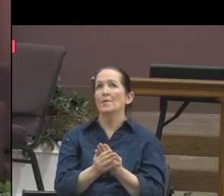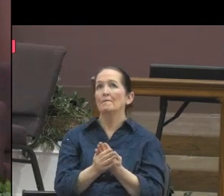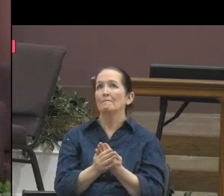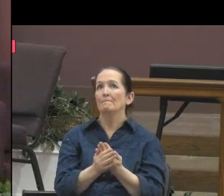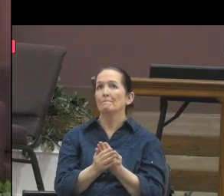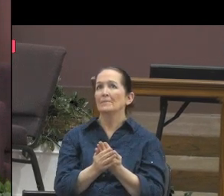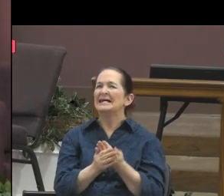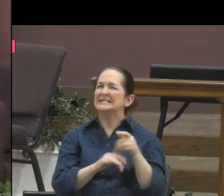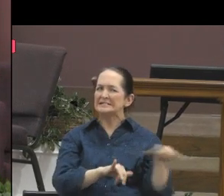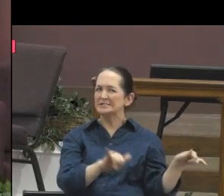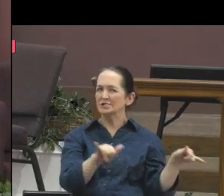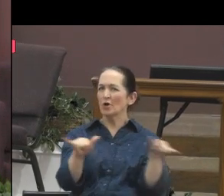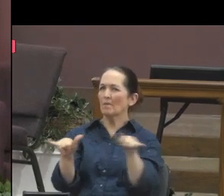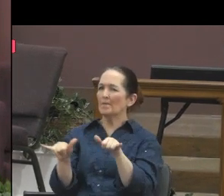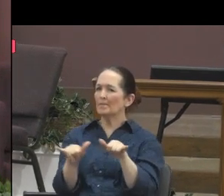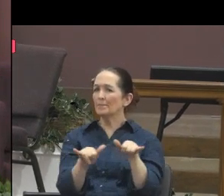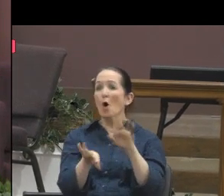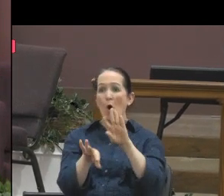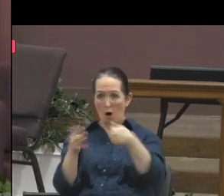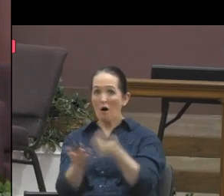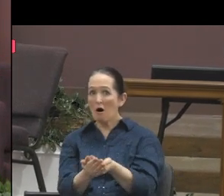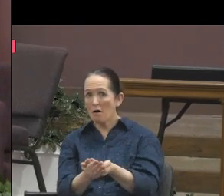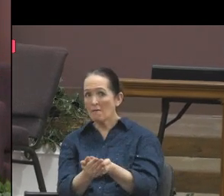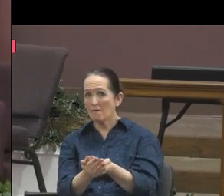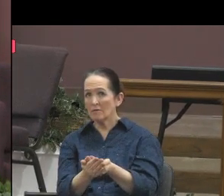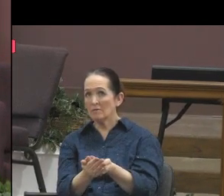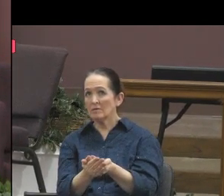See the commonality here? The word all?